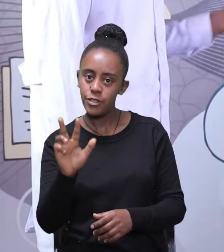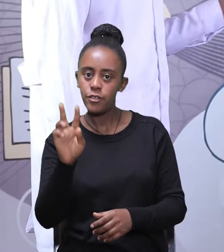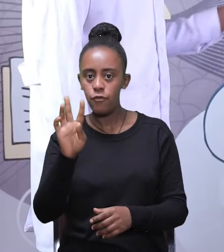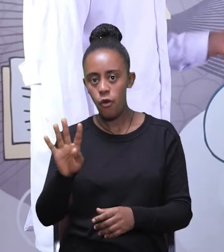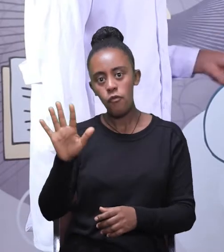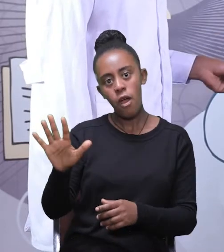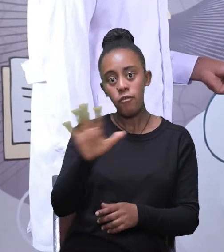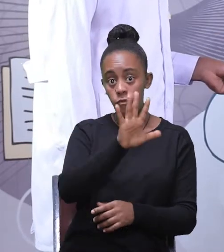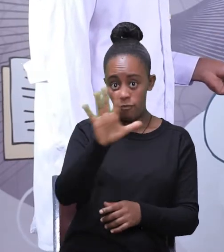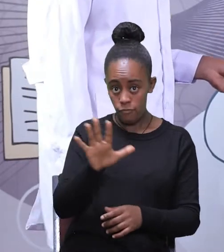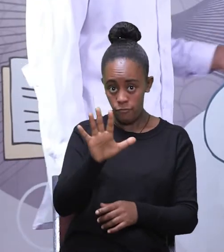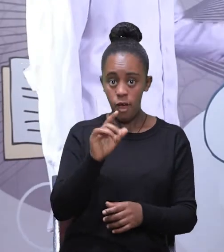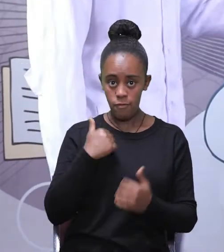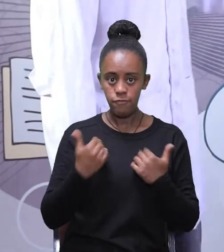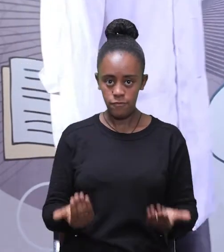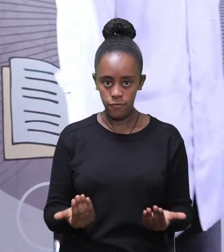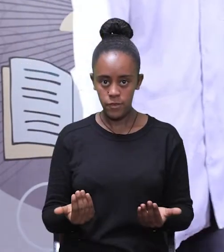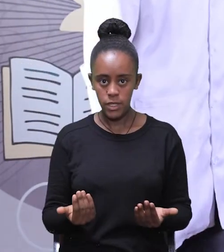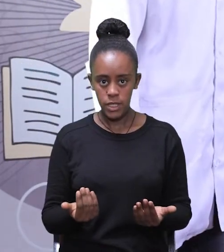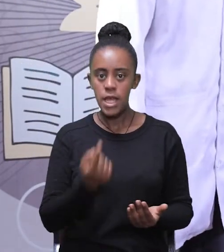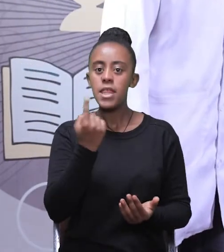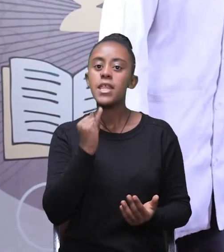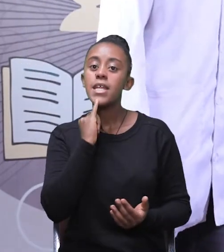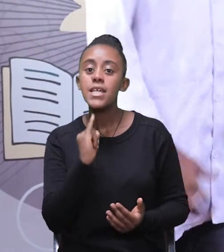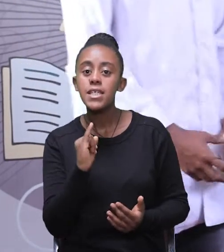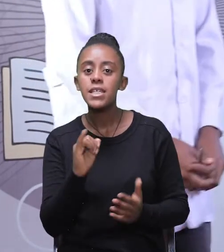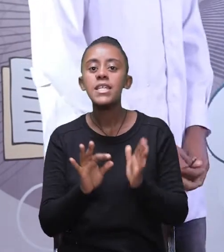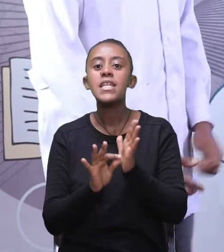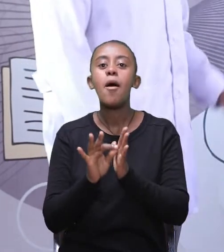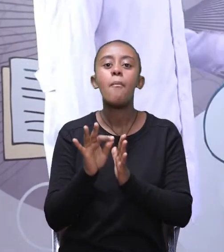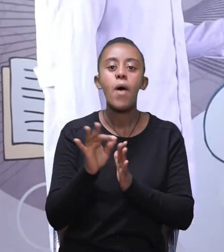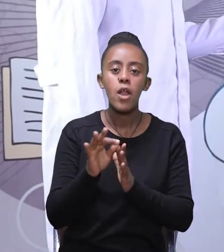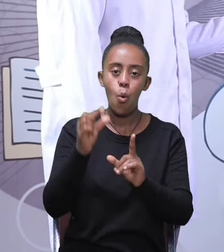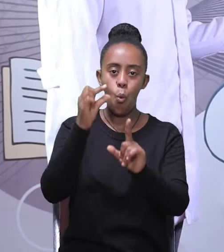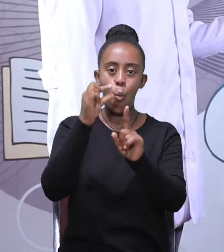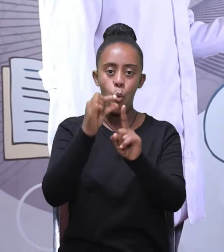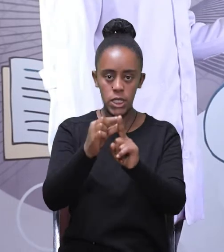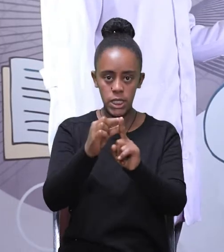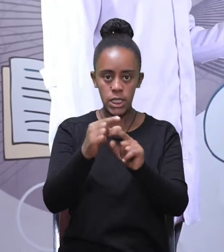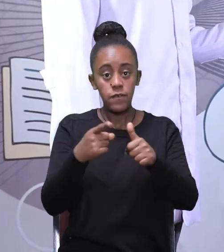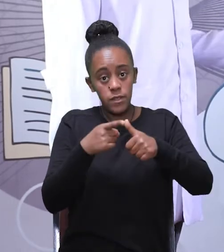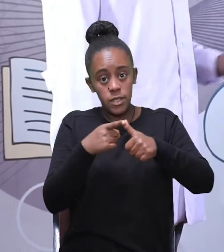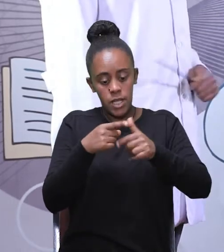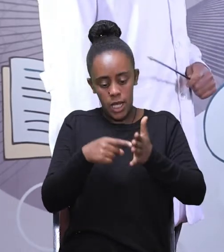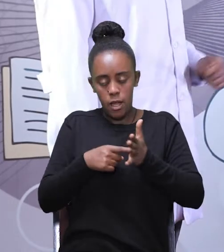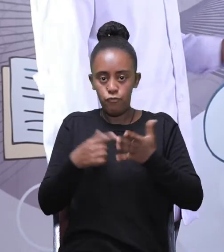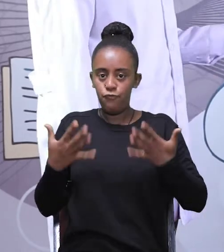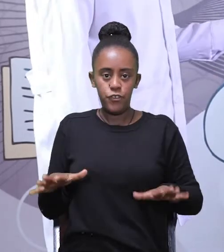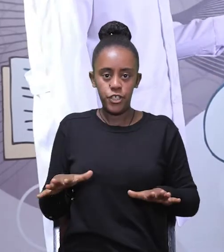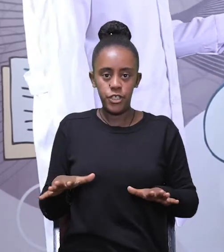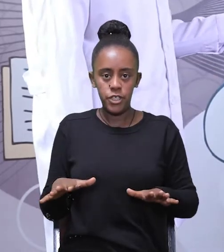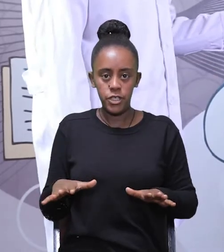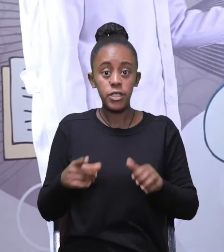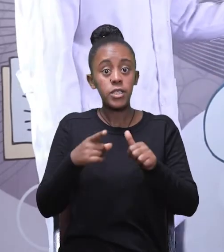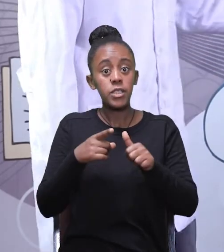5. There are 5 numbers here, and there is number words. The first one is give us an example for you. The